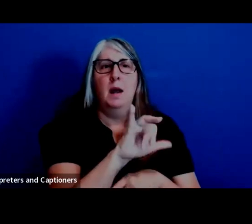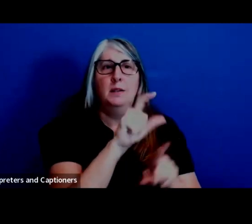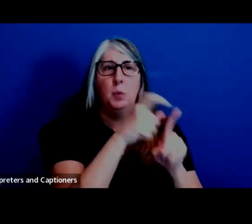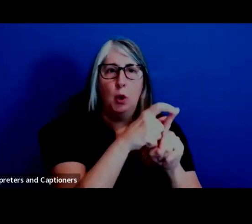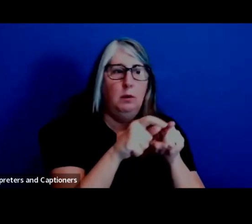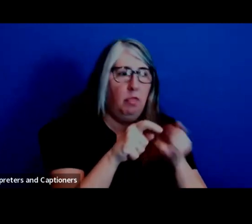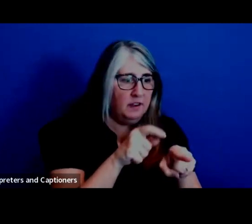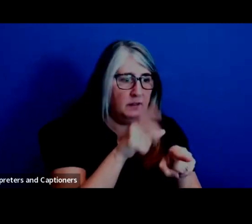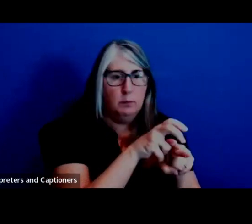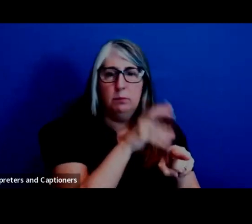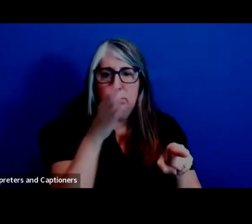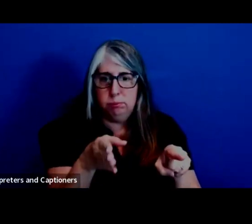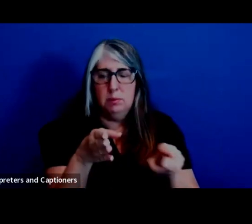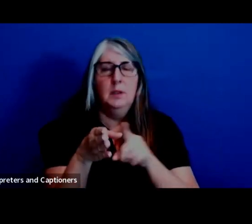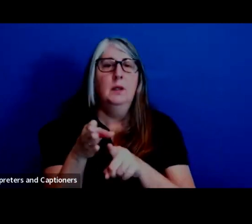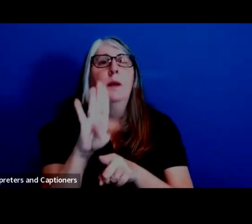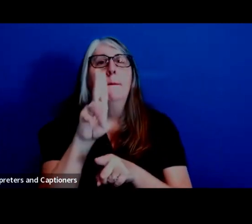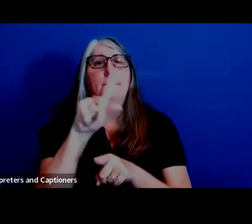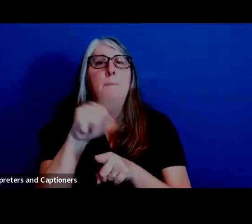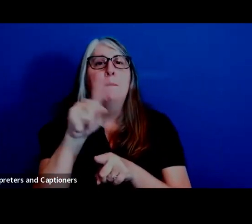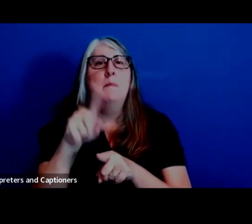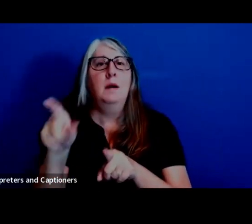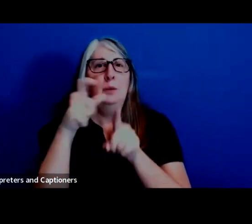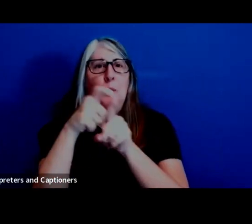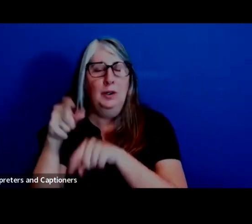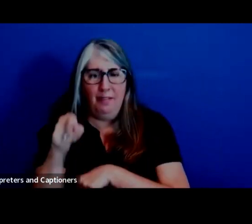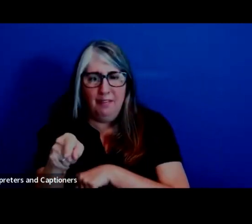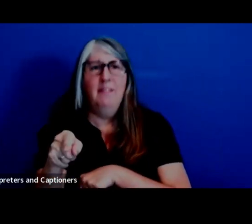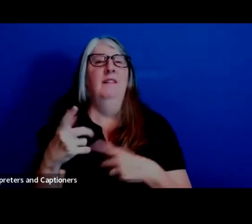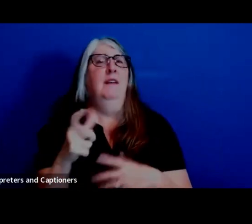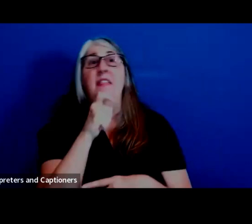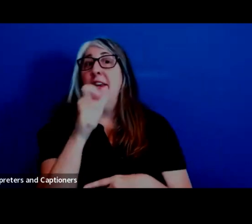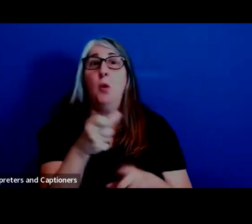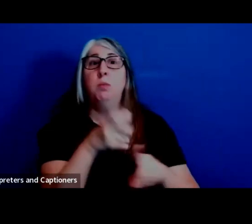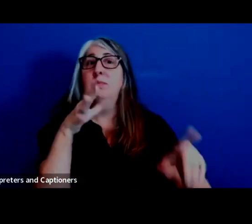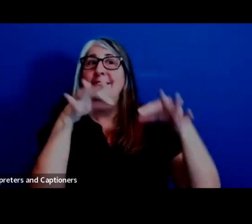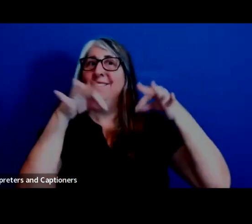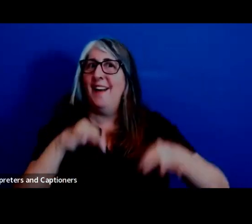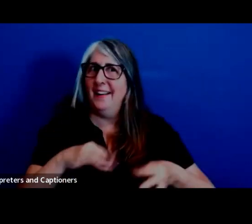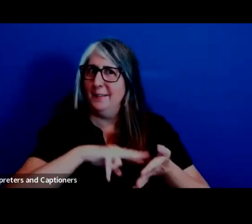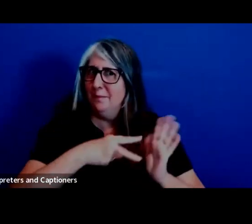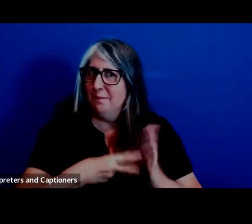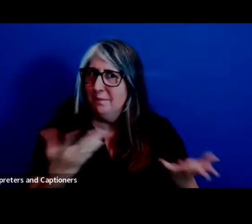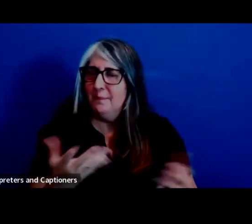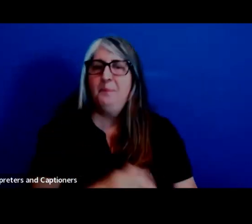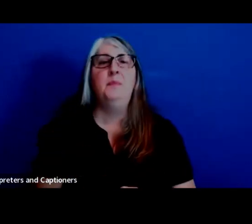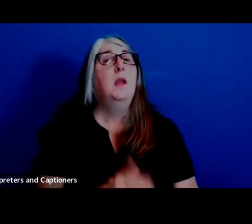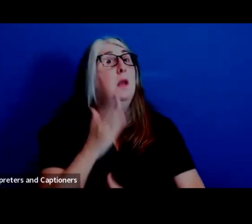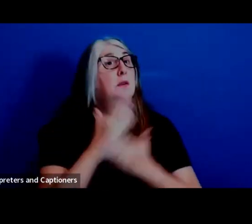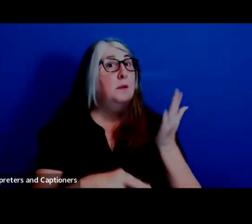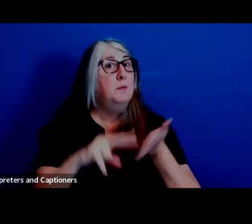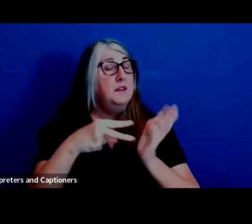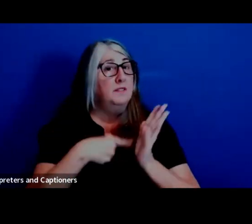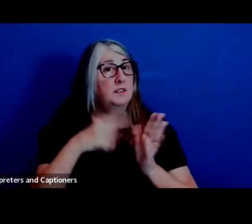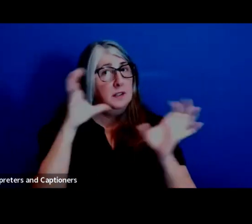and neither of them has been really, really defined. So some of the definitions that I did find that were